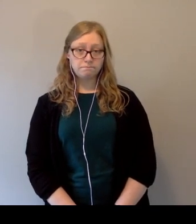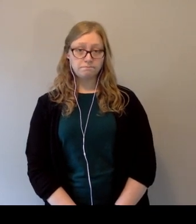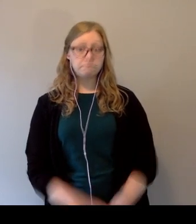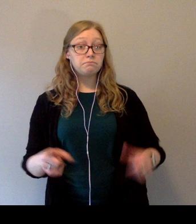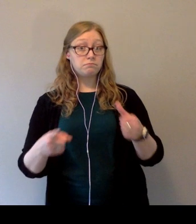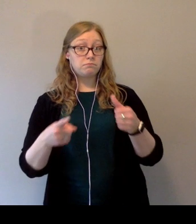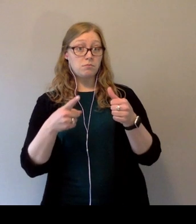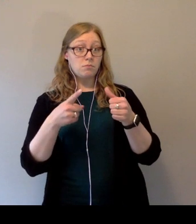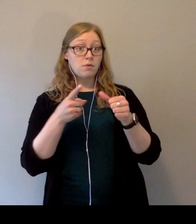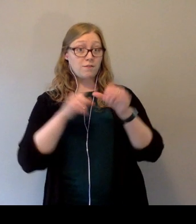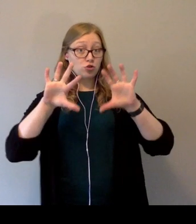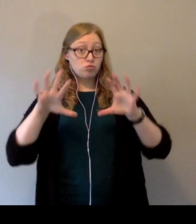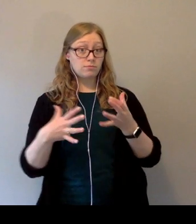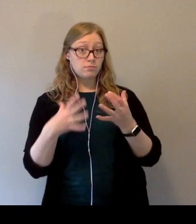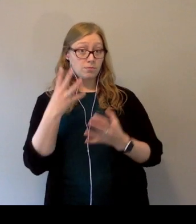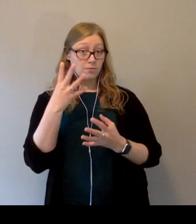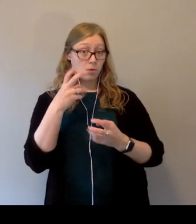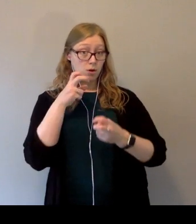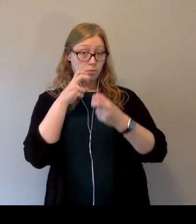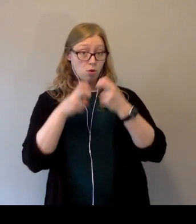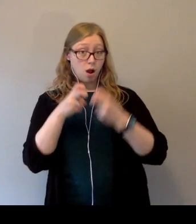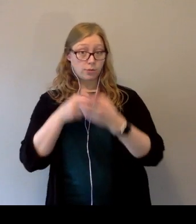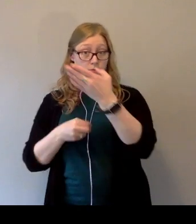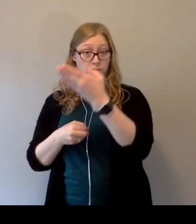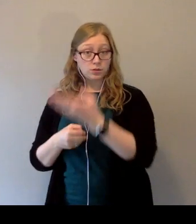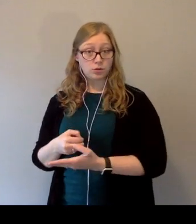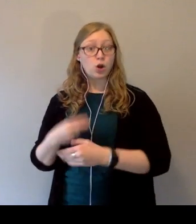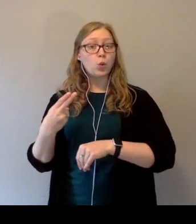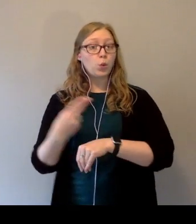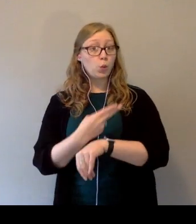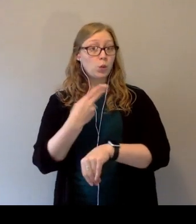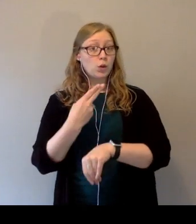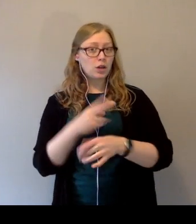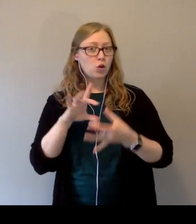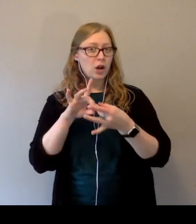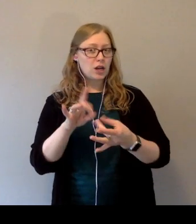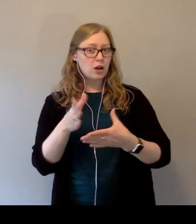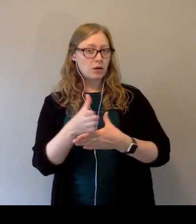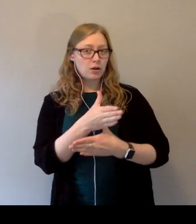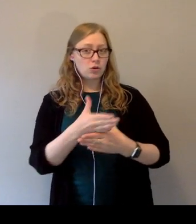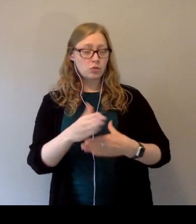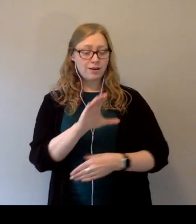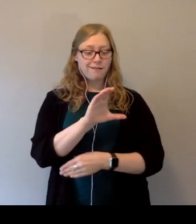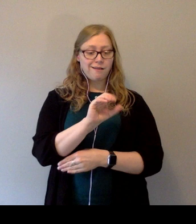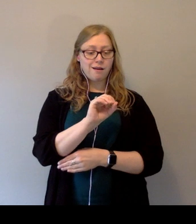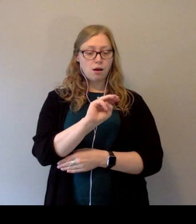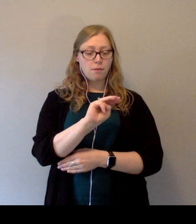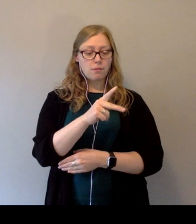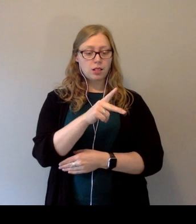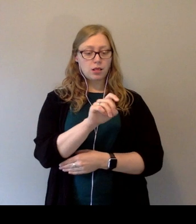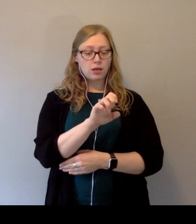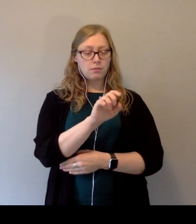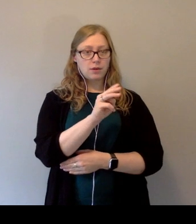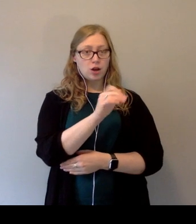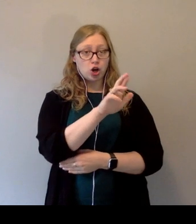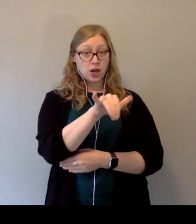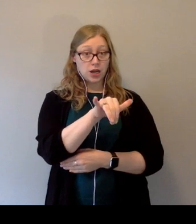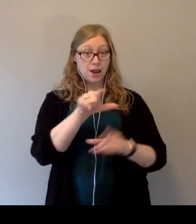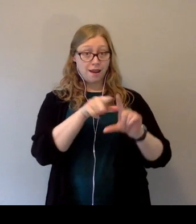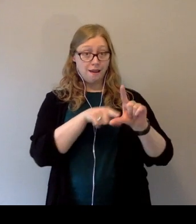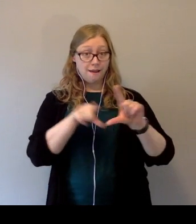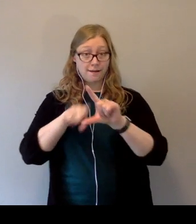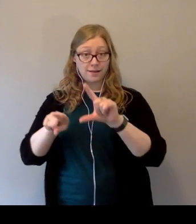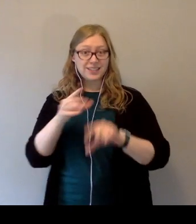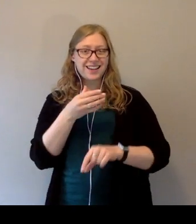So the first set of 4 problems is using the relationship between complementary angles and the sine and cosine. So